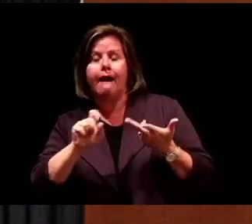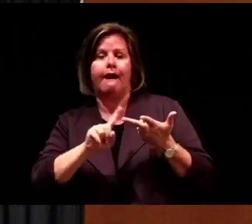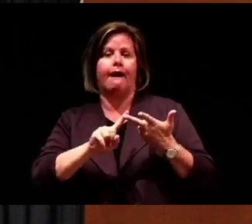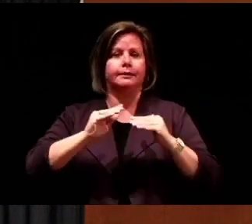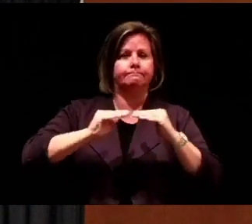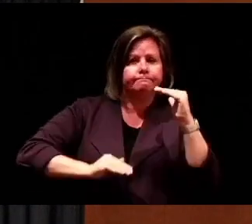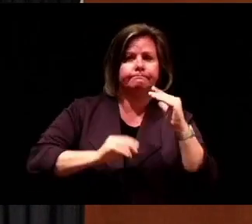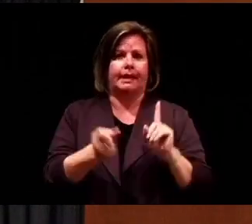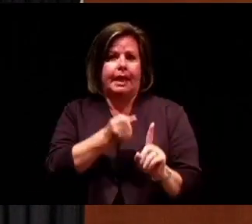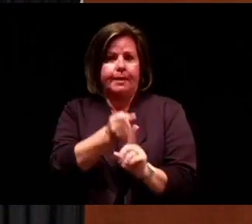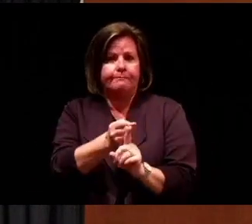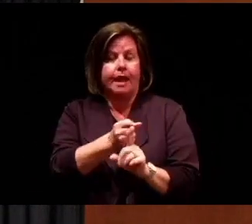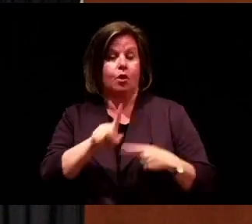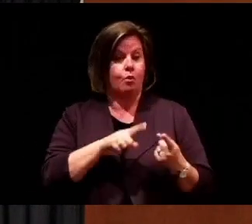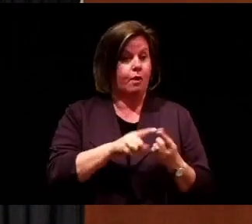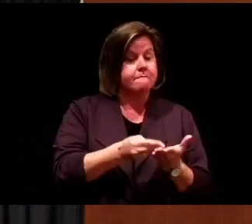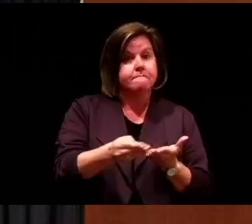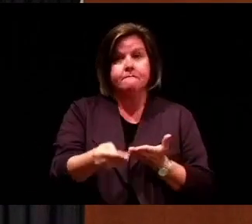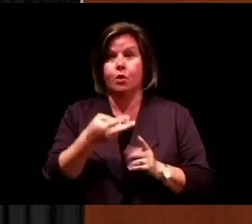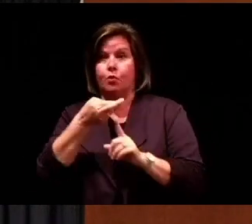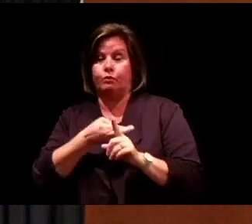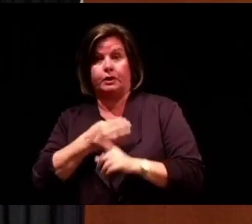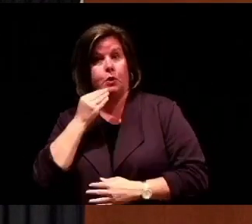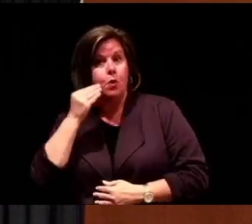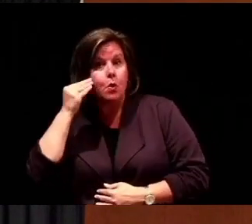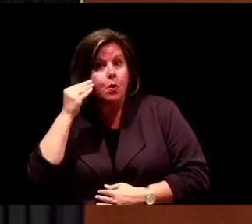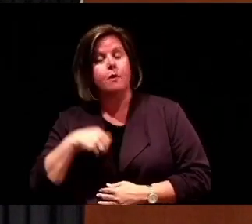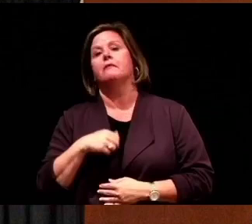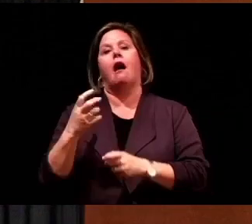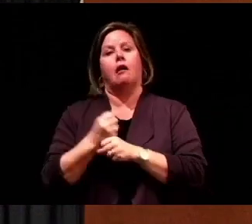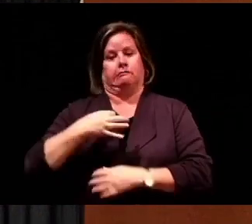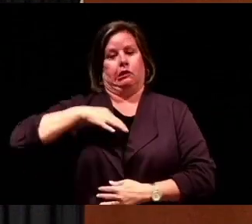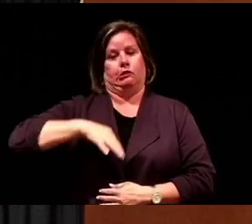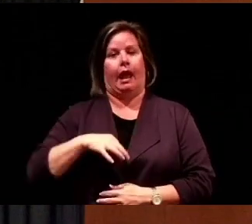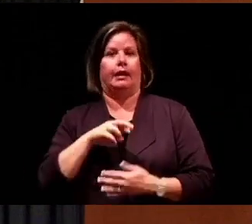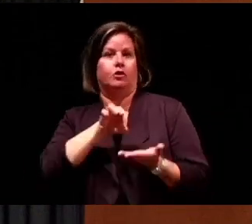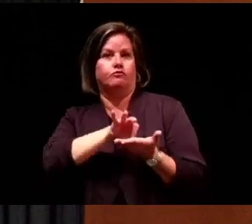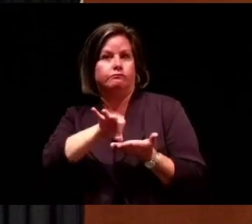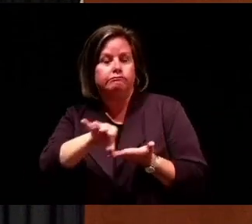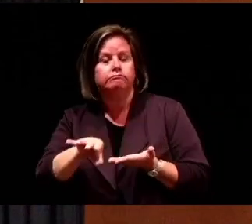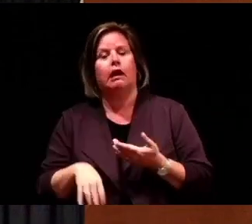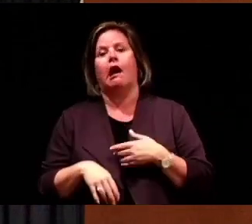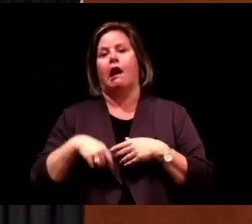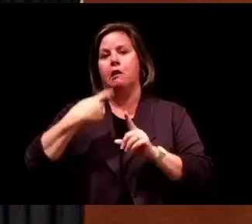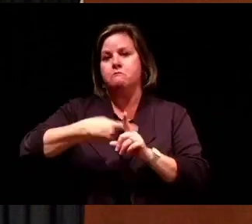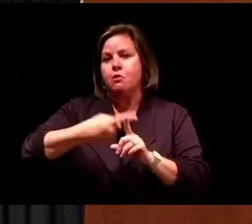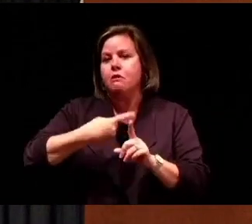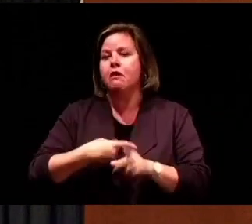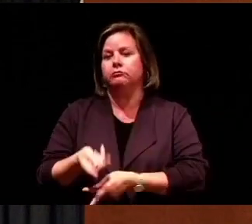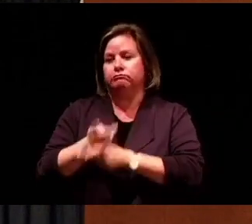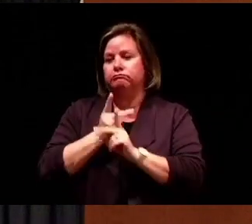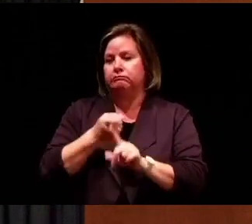a wonderfully experienced trial attorney at the U.S. Department of Housing and Urban Development, aka HUD. So then Sol has worked on